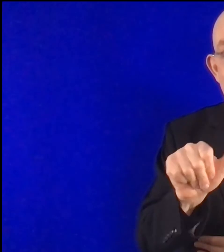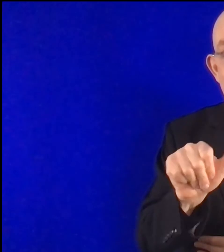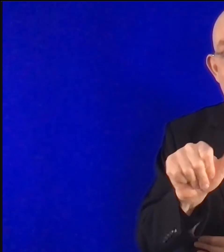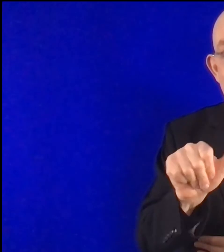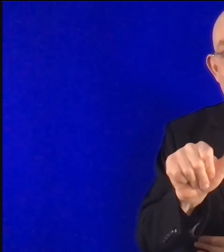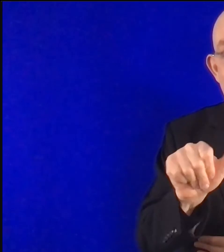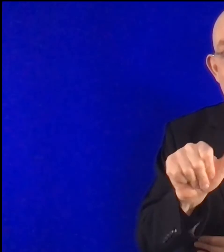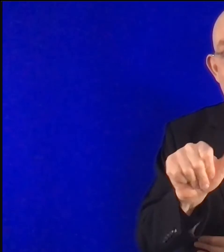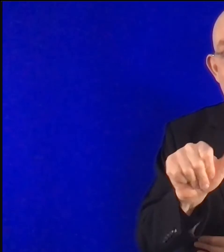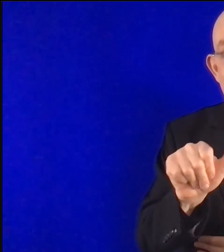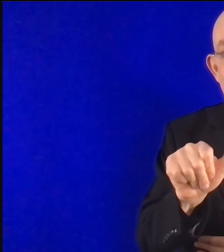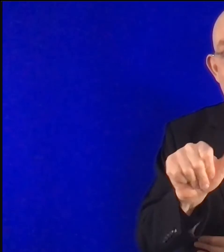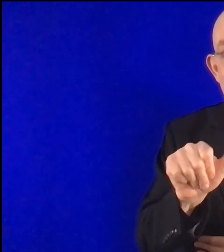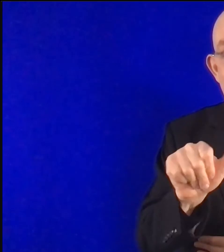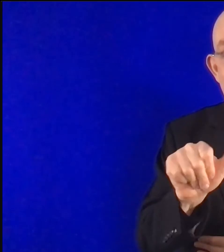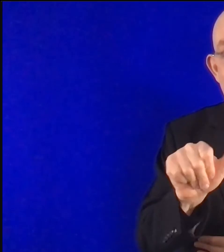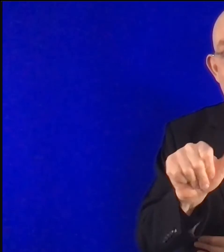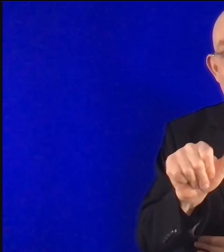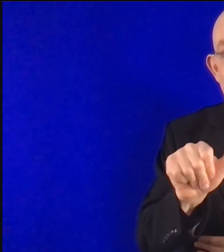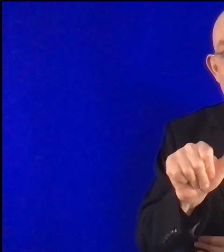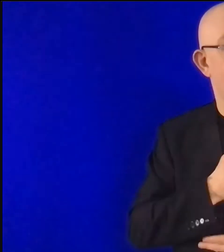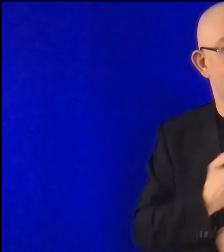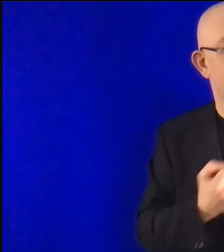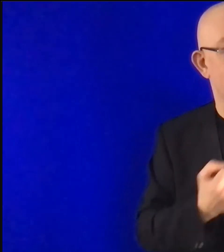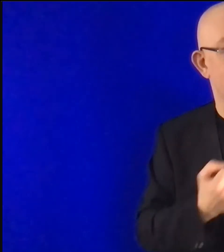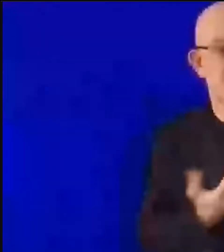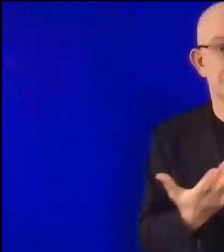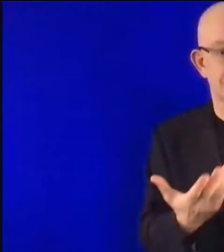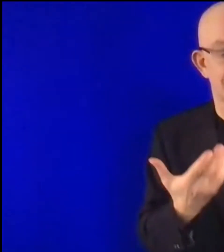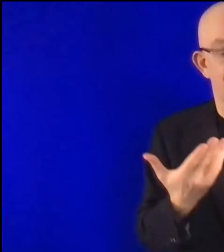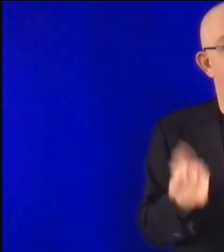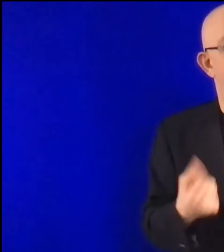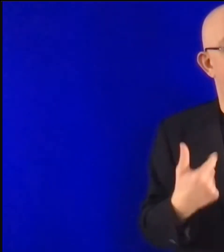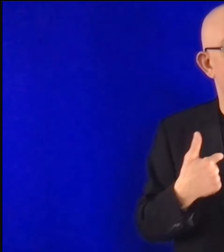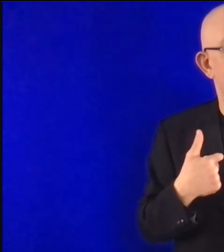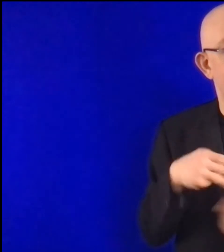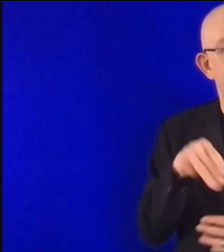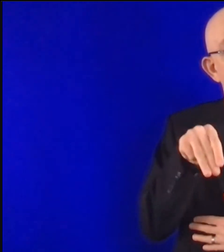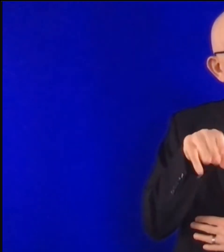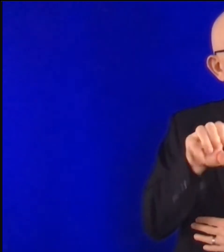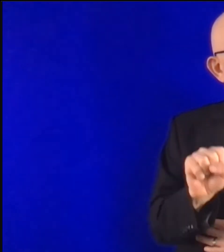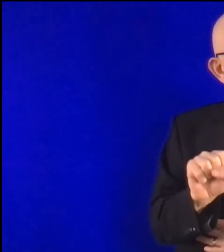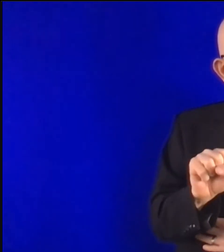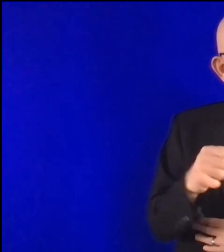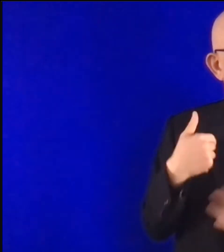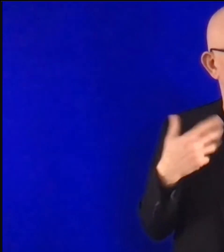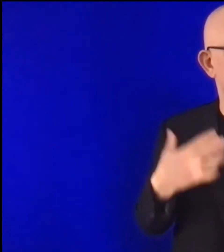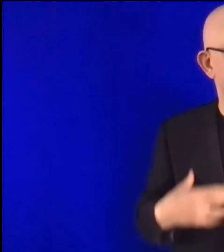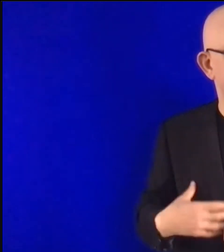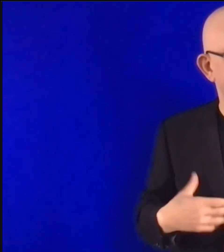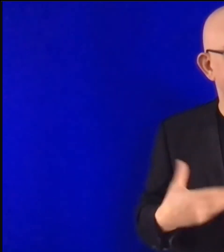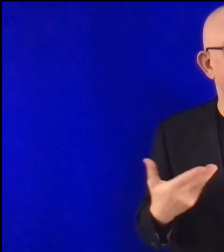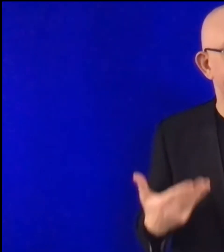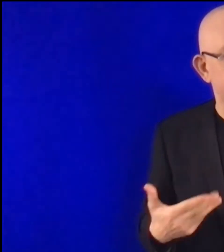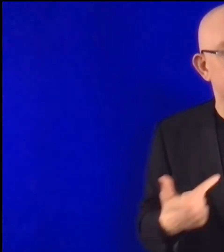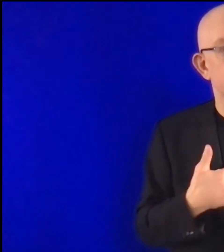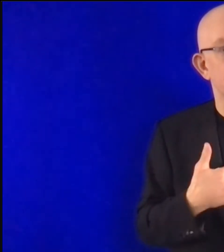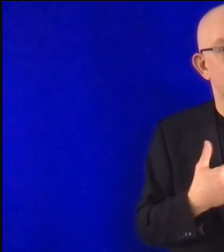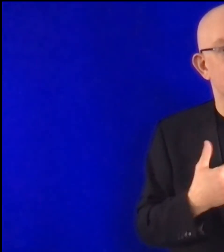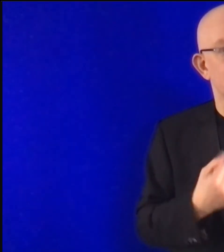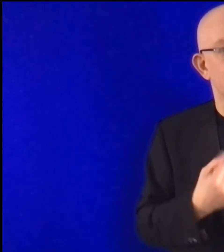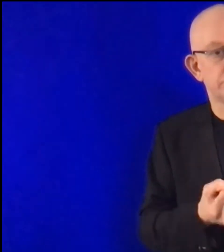other rehabilitation users. I am sitting in Chennai right now at my home, and I am